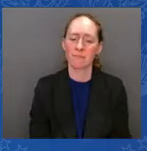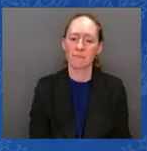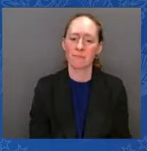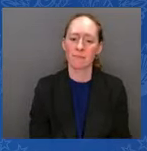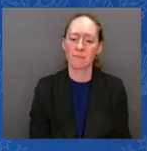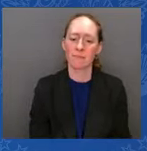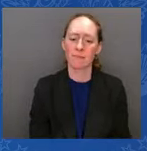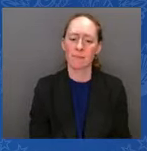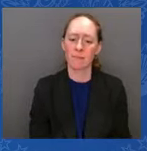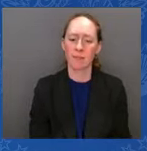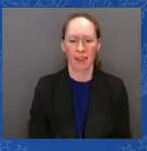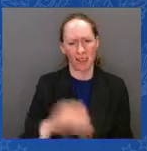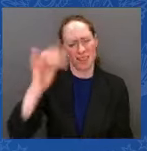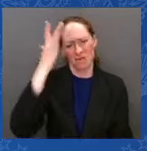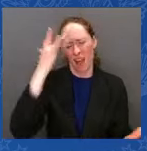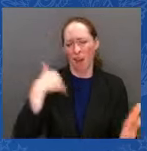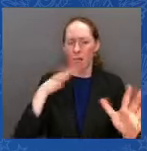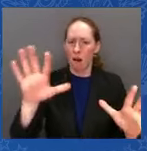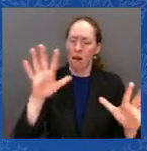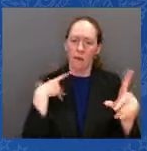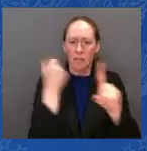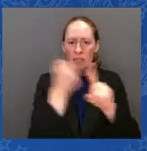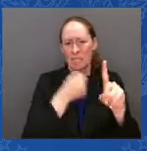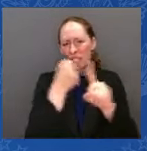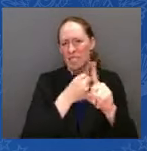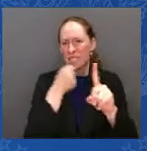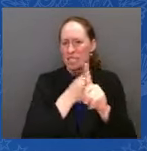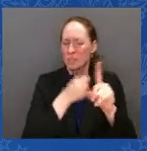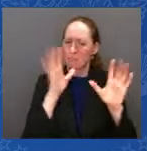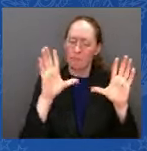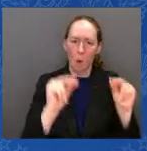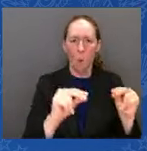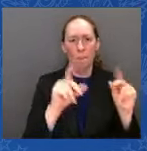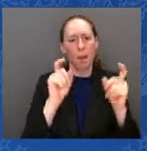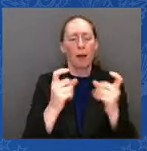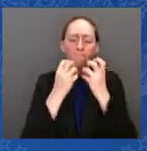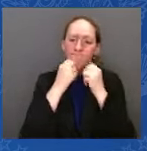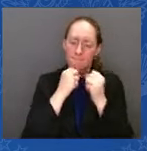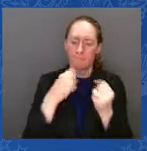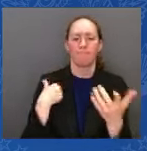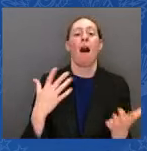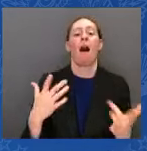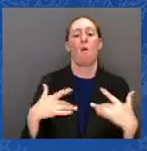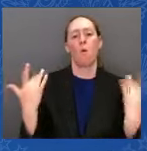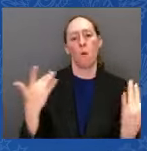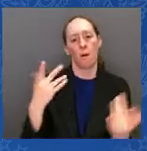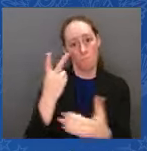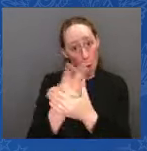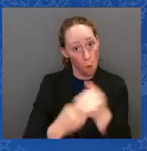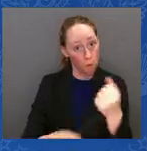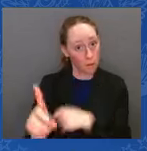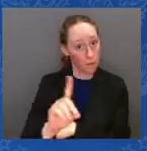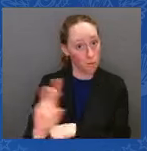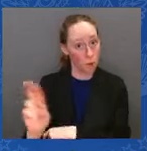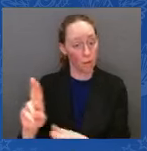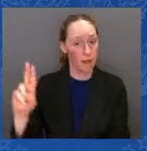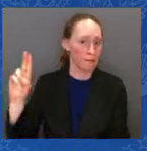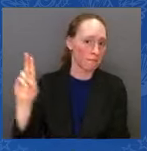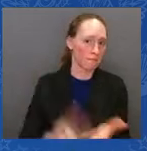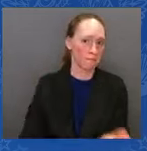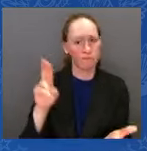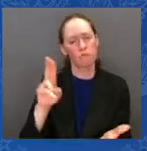was so proud to sign the Bipartisan PACT Act that takes care of millions of veterans who are exposed to toxic materials that take